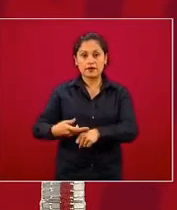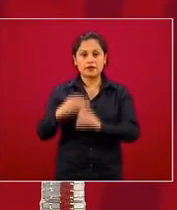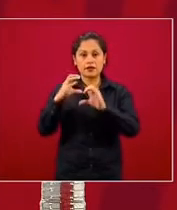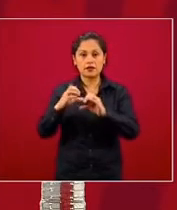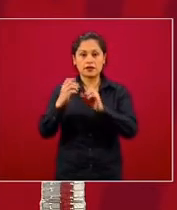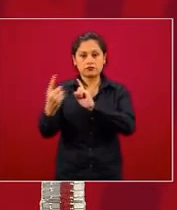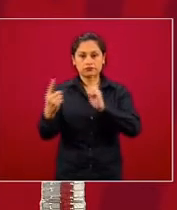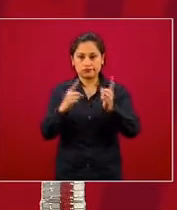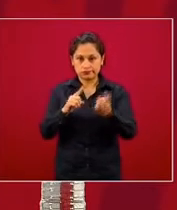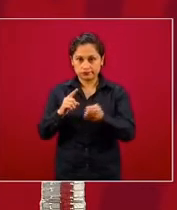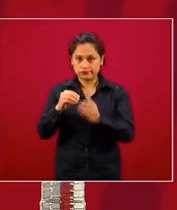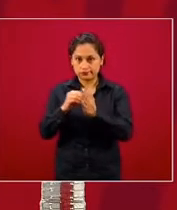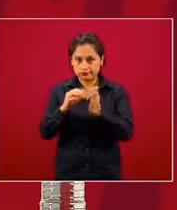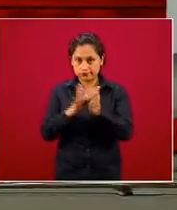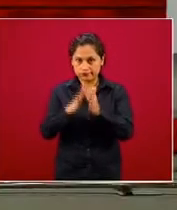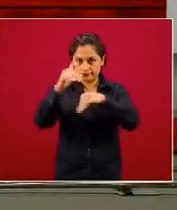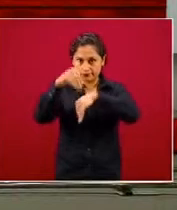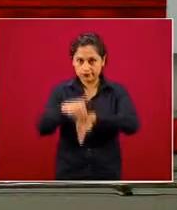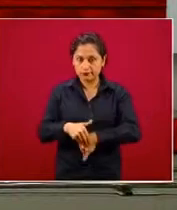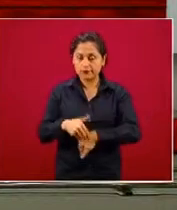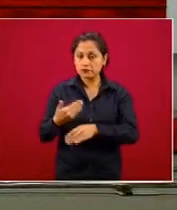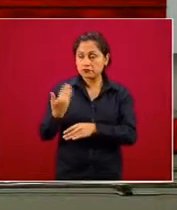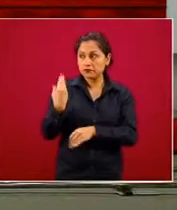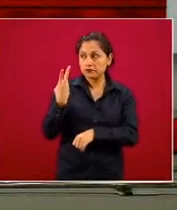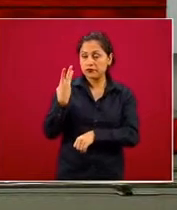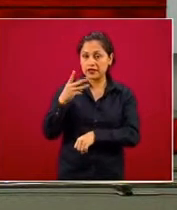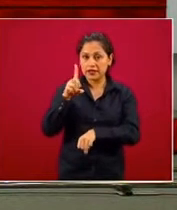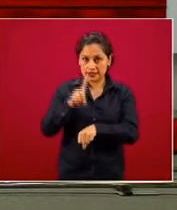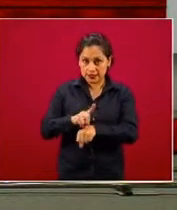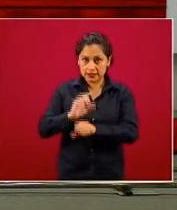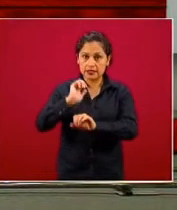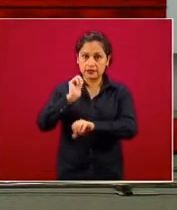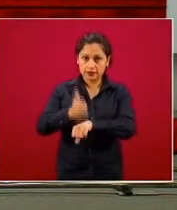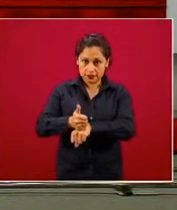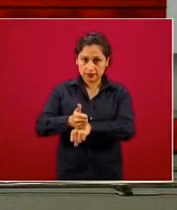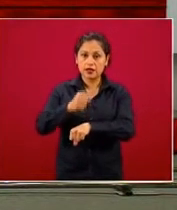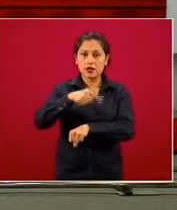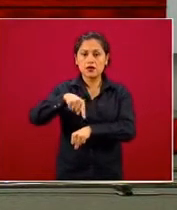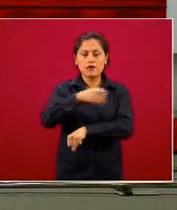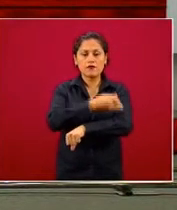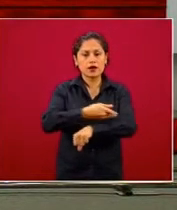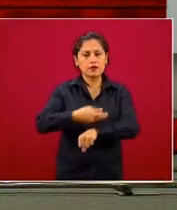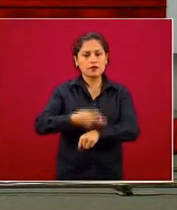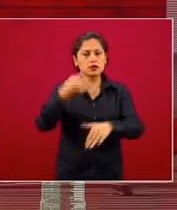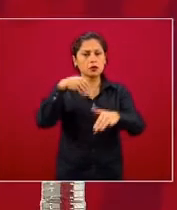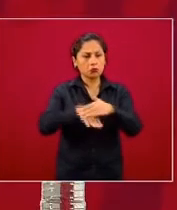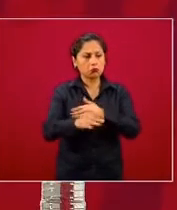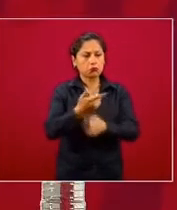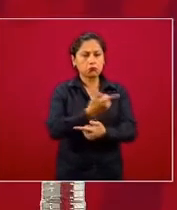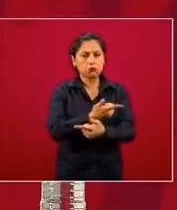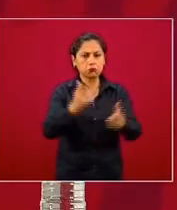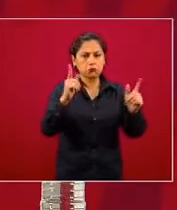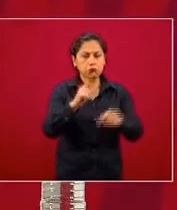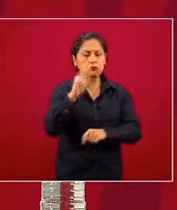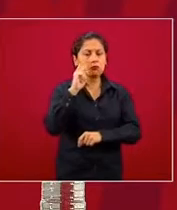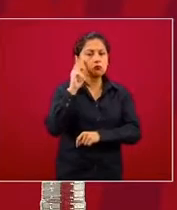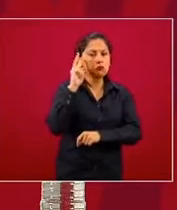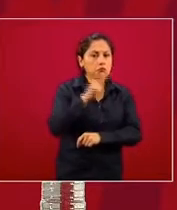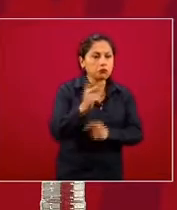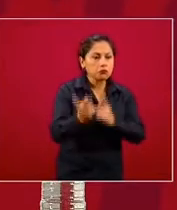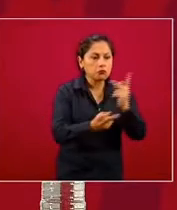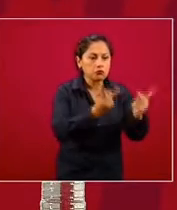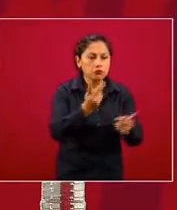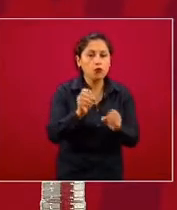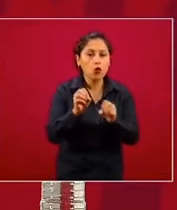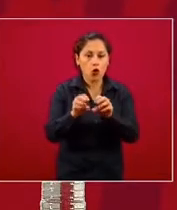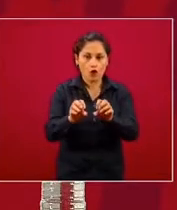were se installed instalaron 3 days hace ago. 3 días Family members y can actually los go and familiares pueden ask, llegar y and preguntar. we Y are estamos colaborando para que cooperating se so that instalen this goes también en